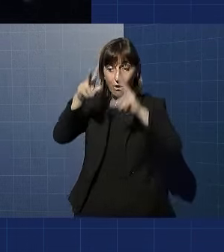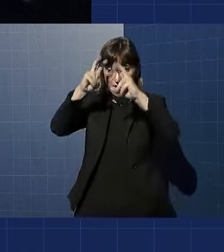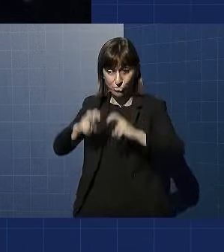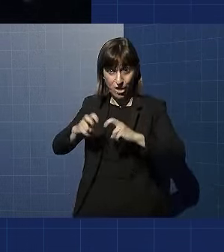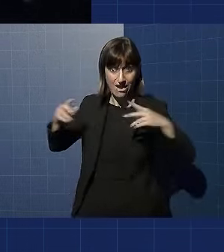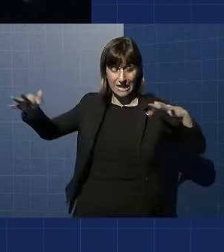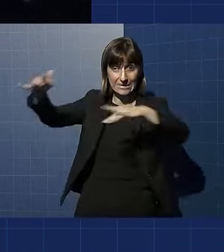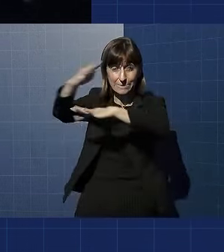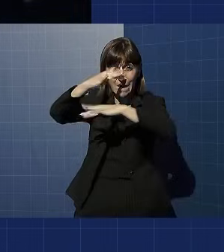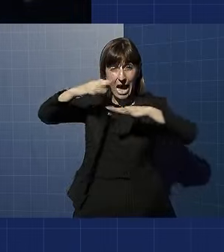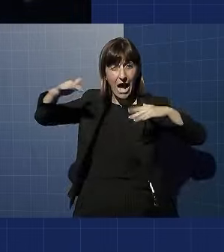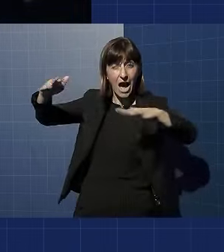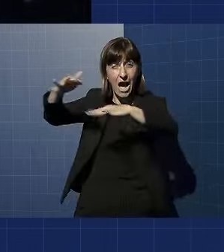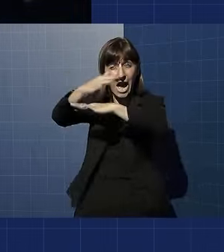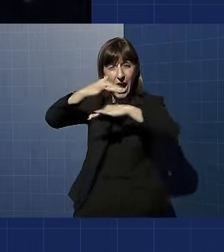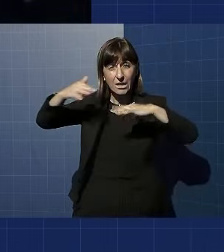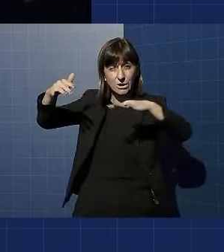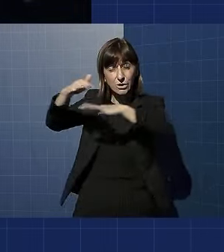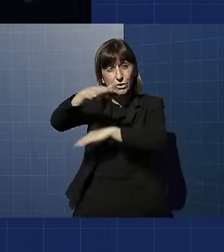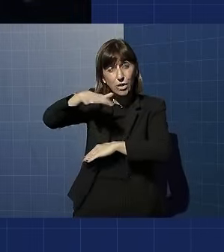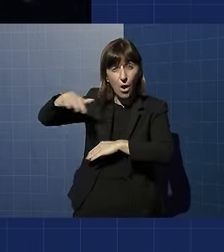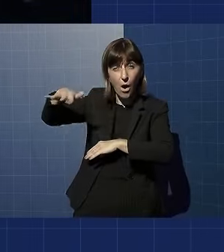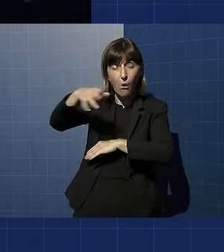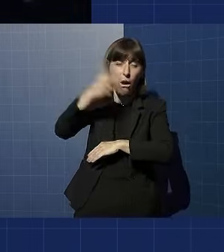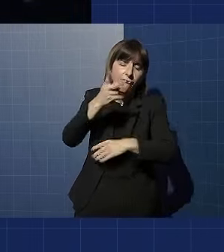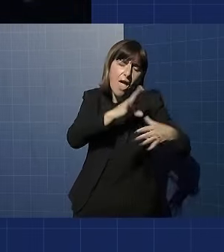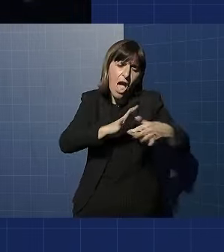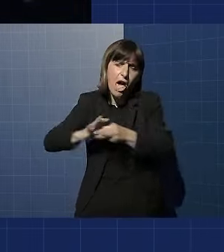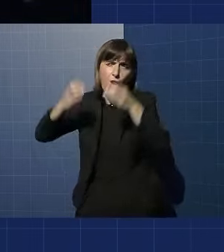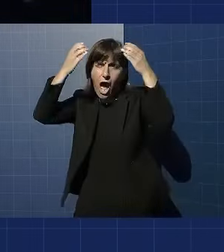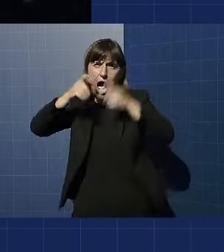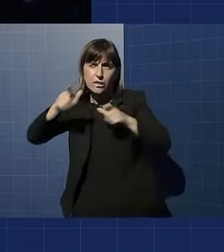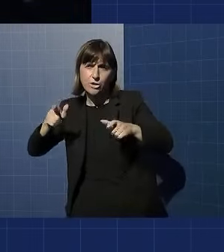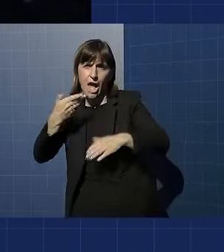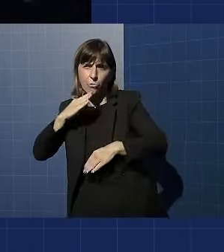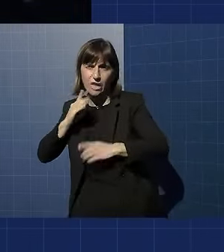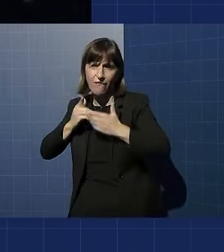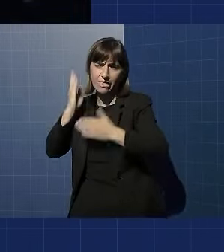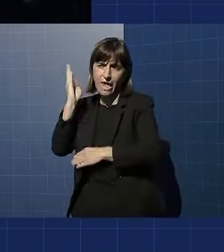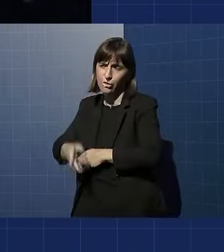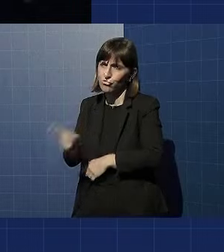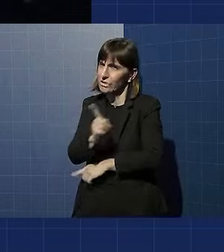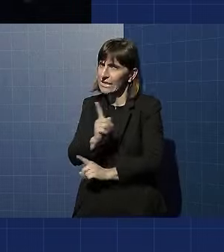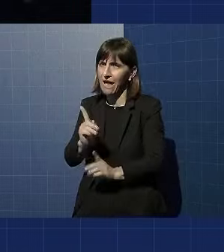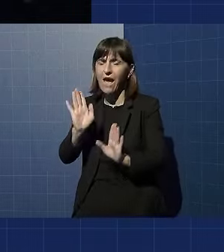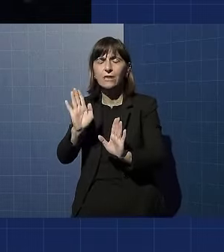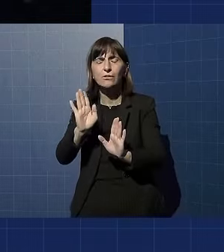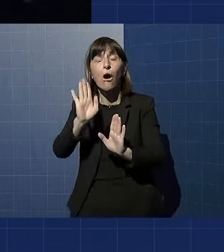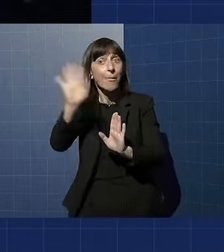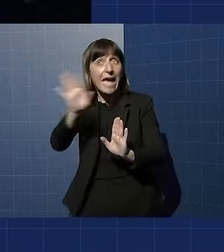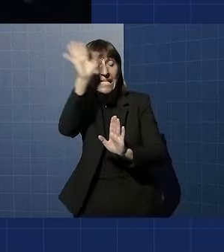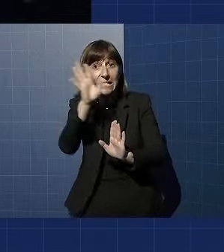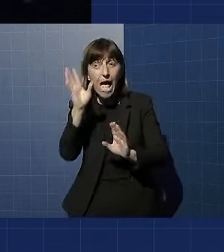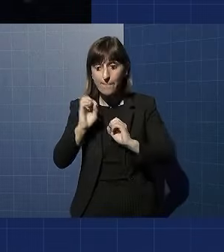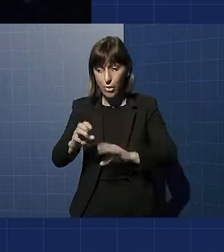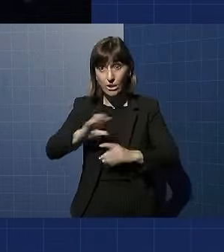of the technology that we need is, for example, recycling. We need to recycle on Earth, in space, we need to recycle the water, and it needs to be of a